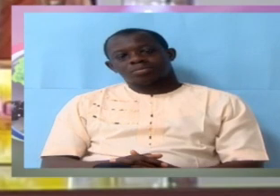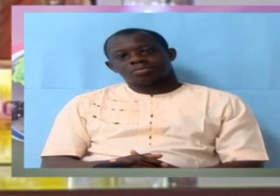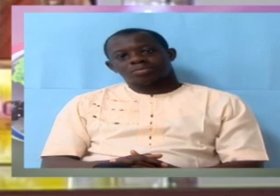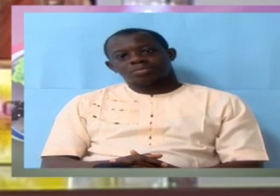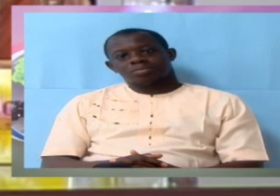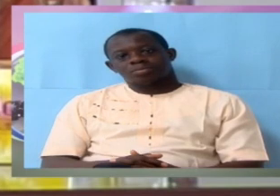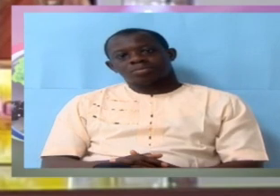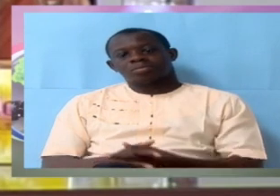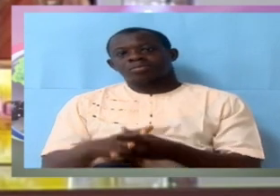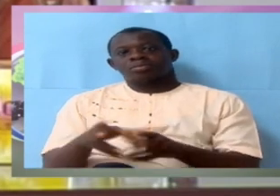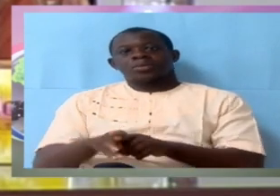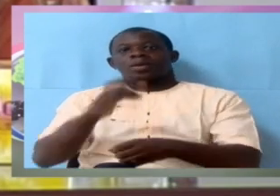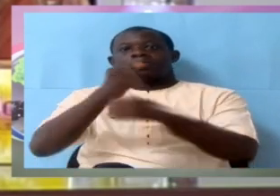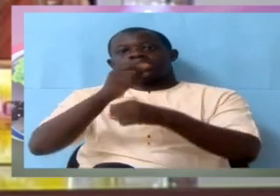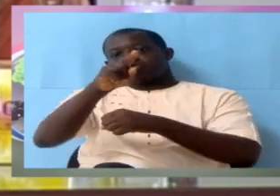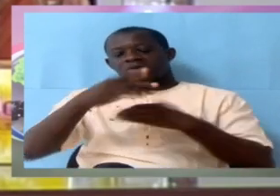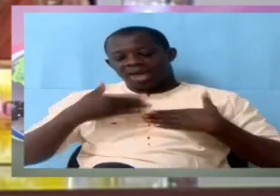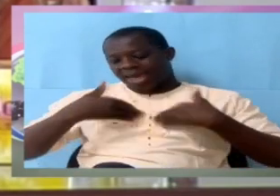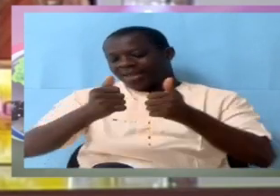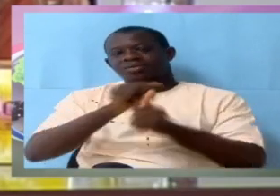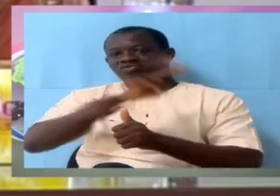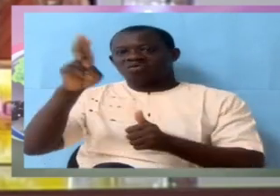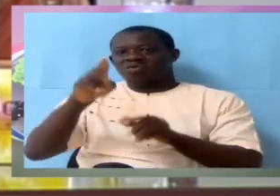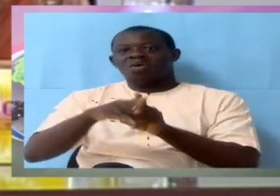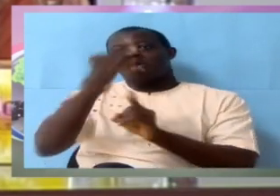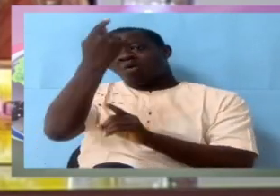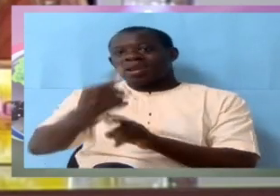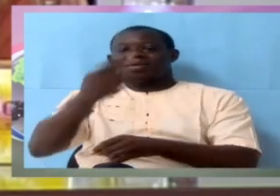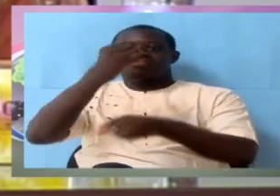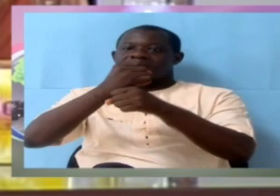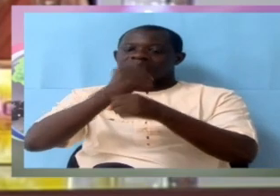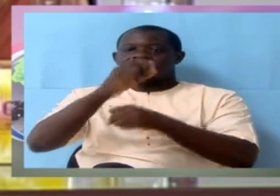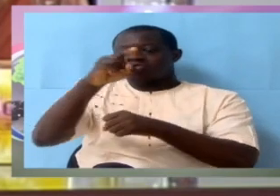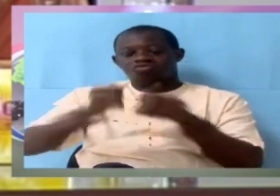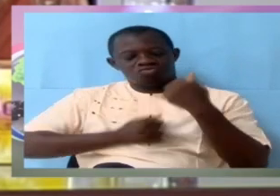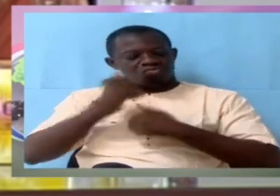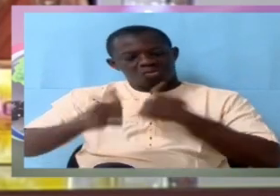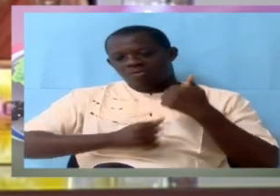did not cure you, but actually caused you more harm.